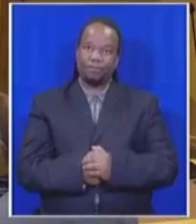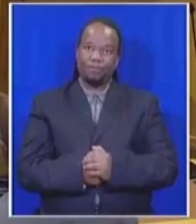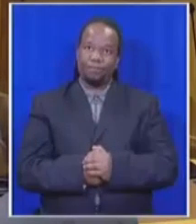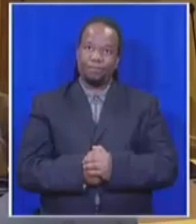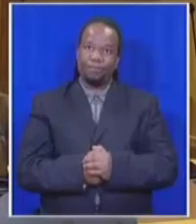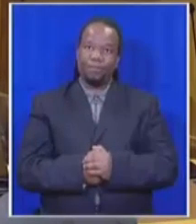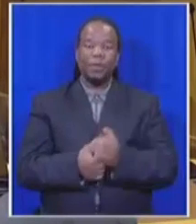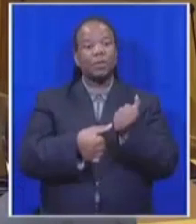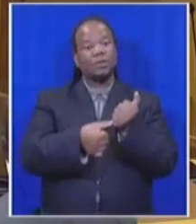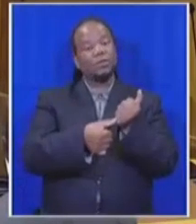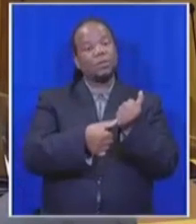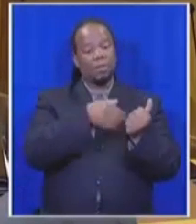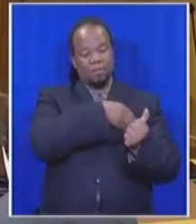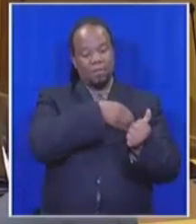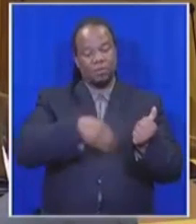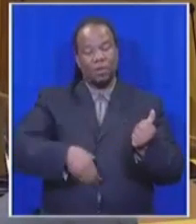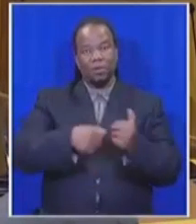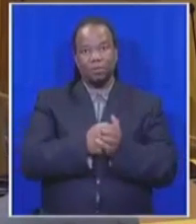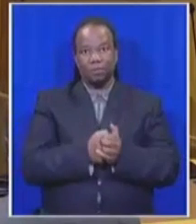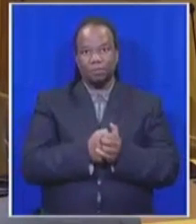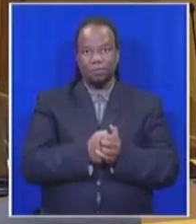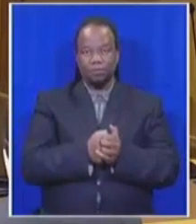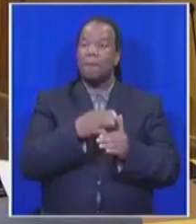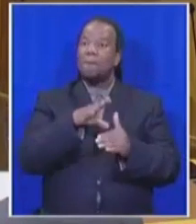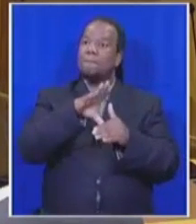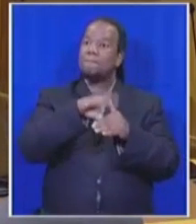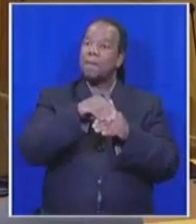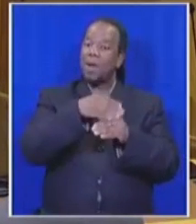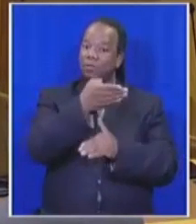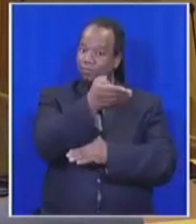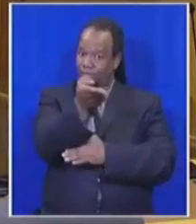Deputy President, honorable members in this House,